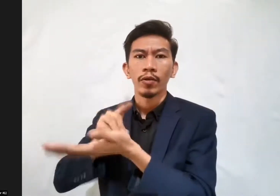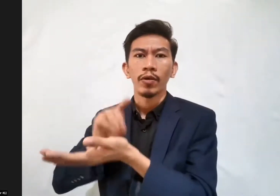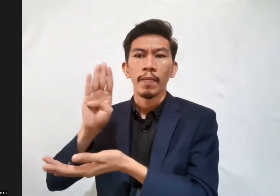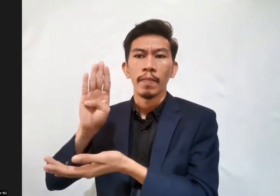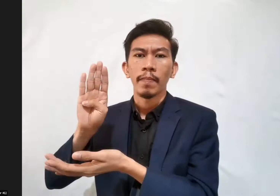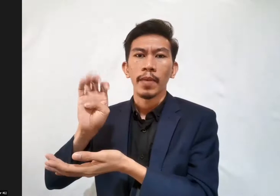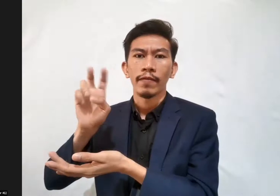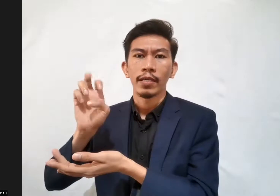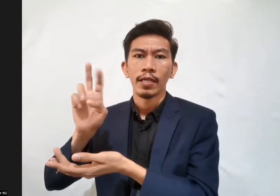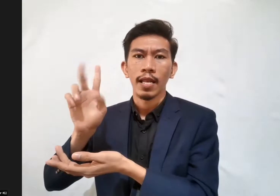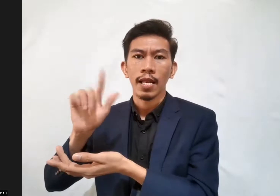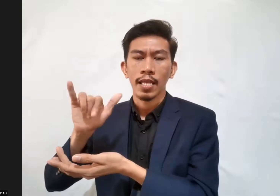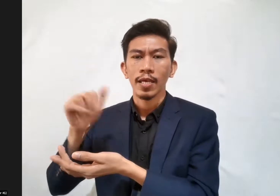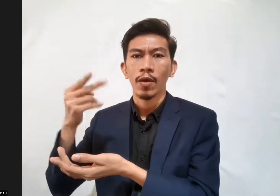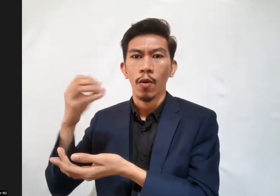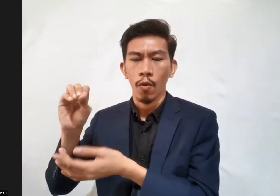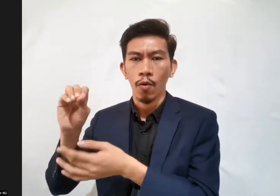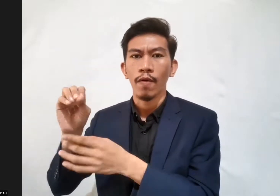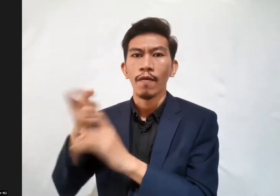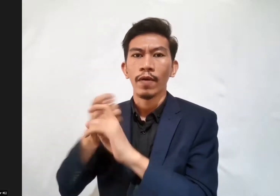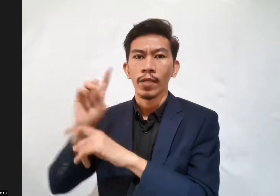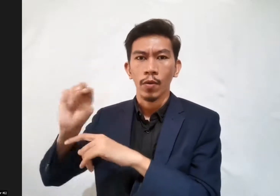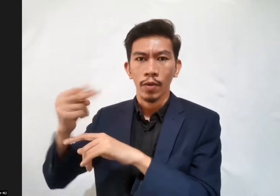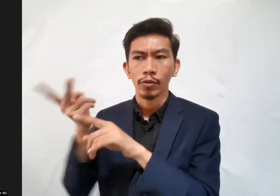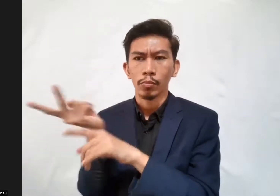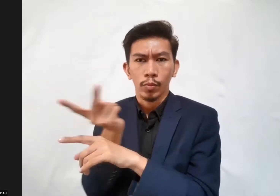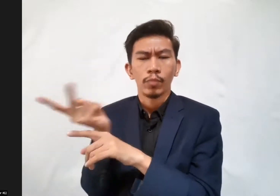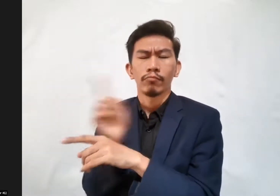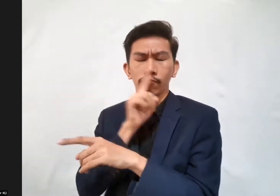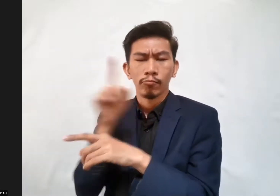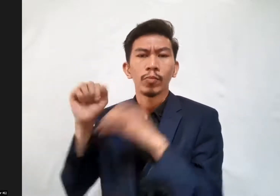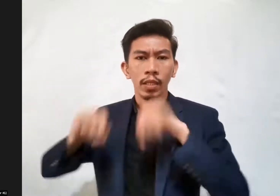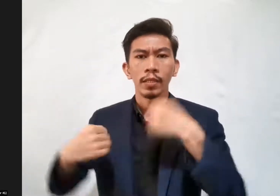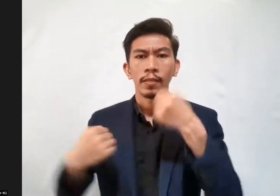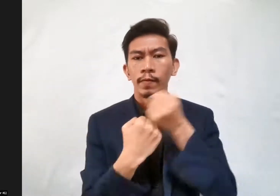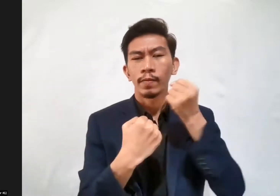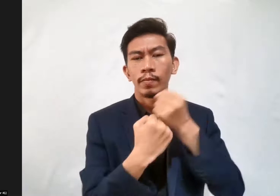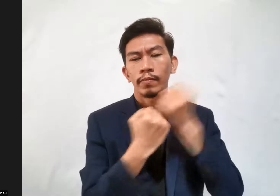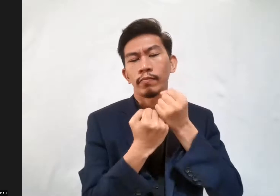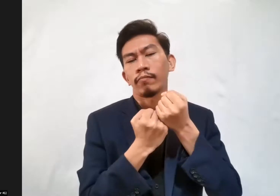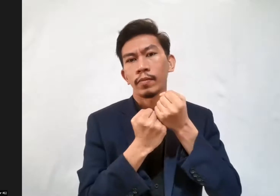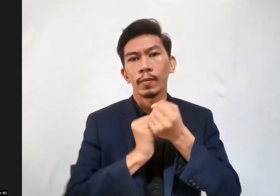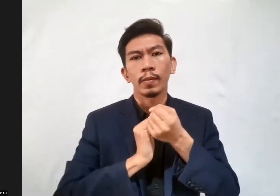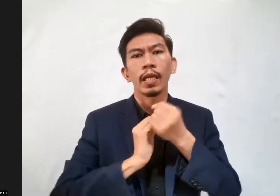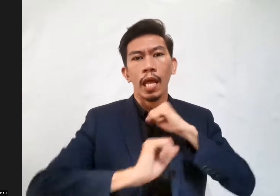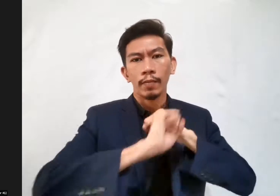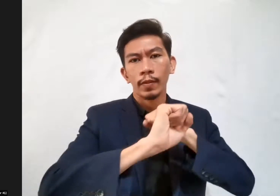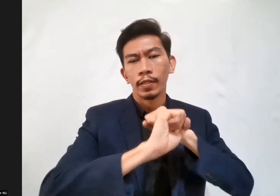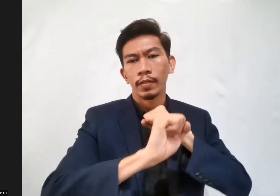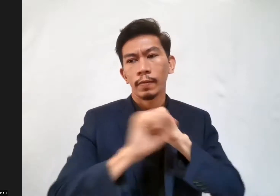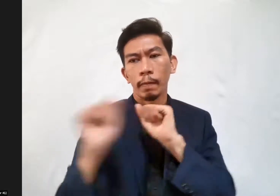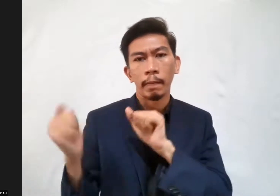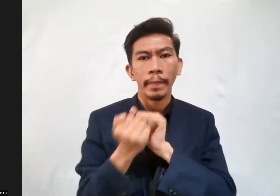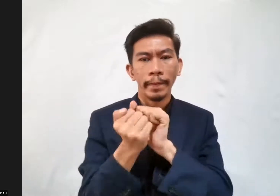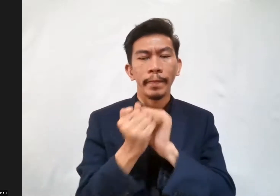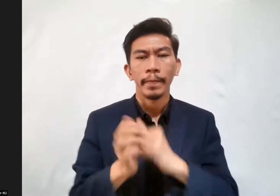DOH. These are key people who can help us move our advocacies along. Allow me to mention, because